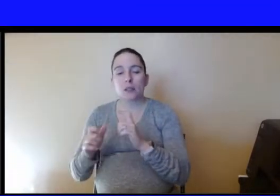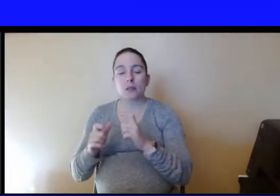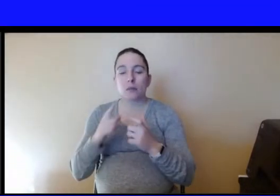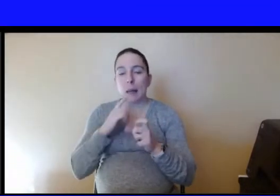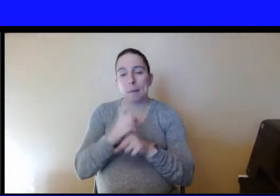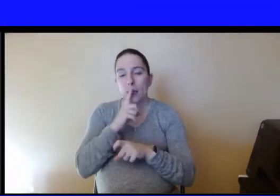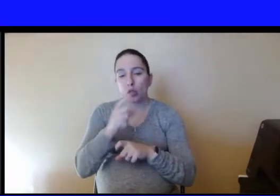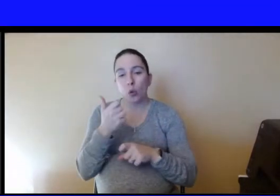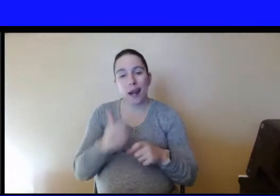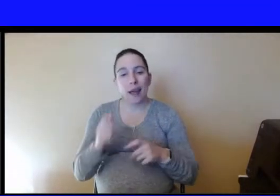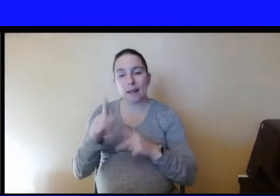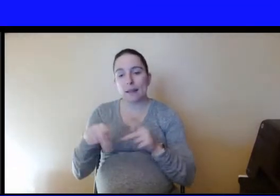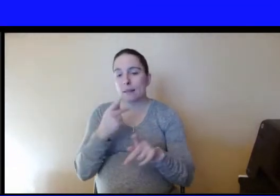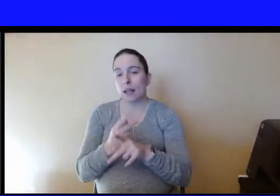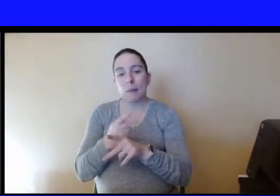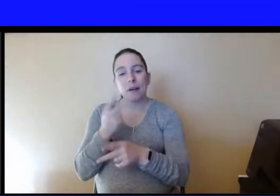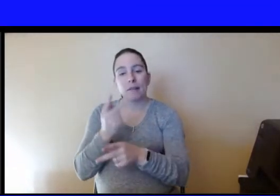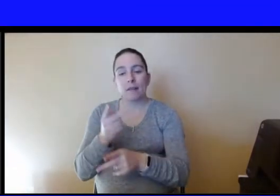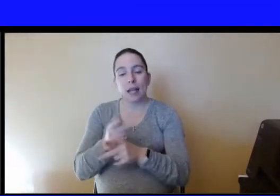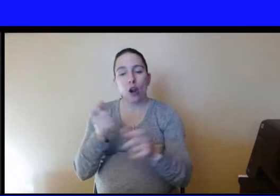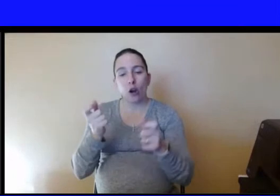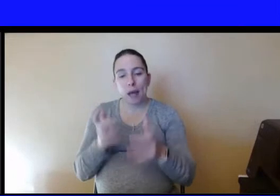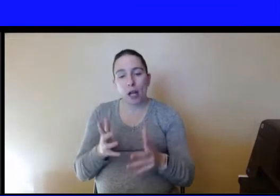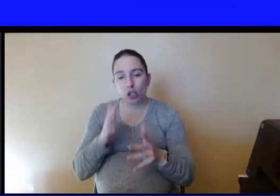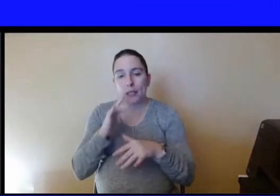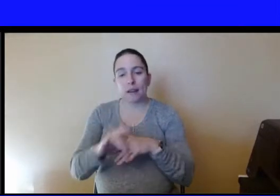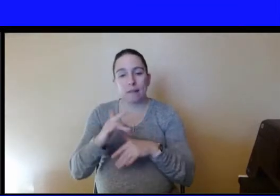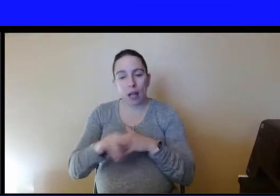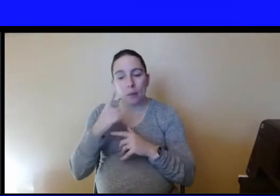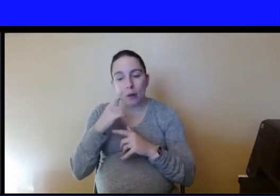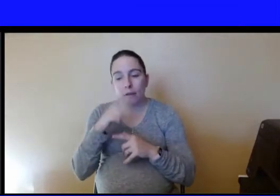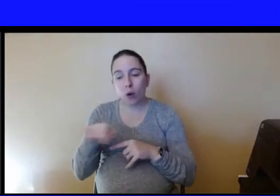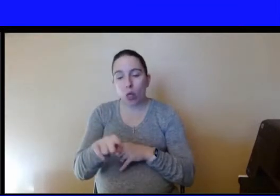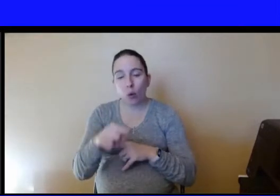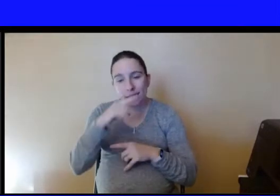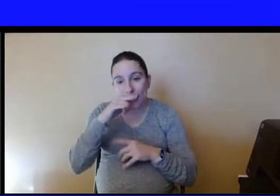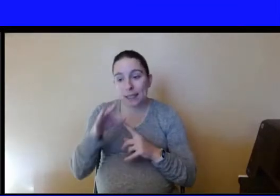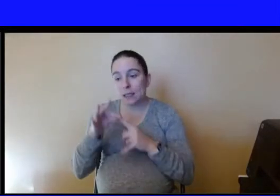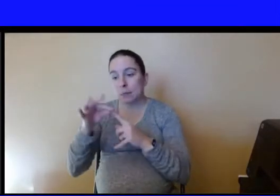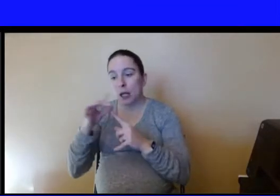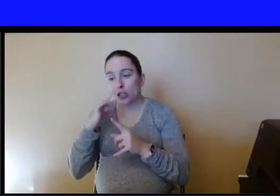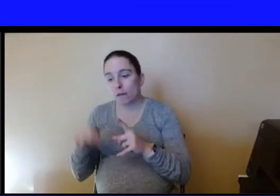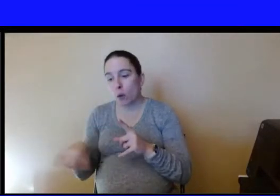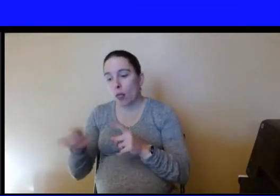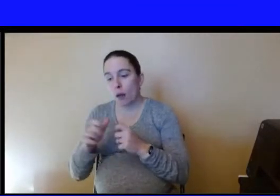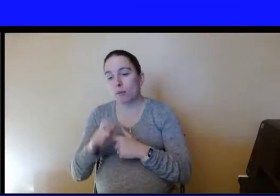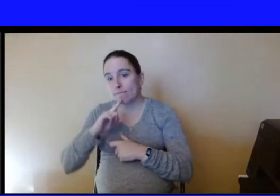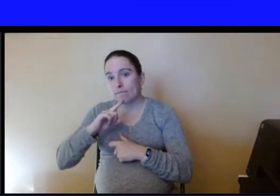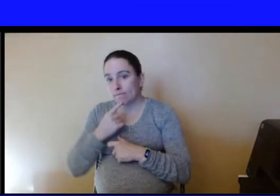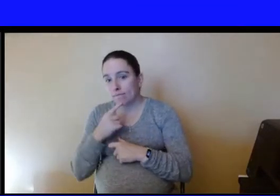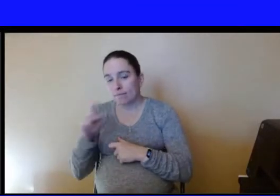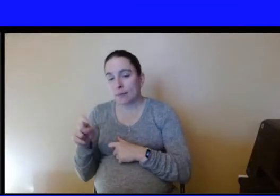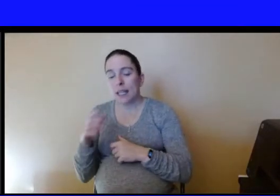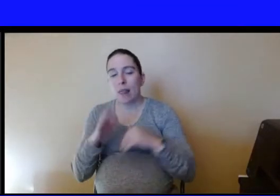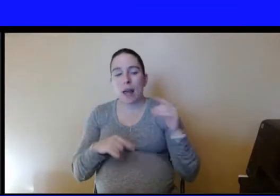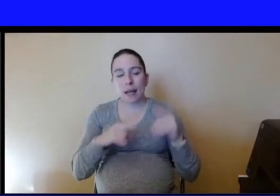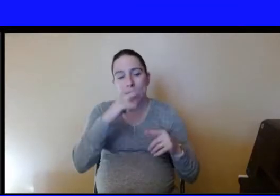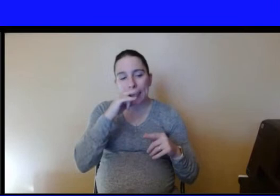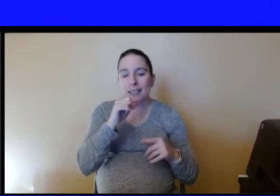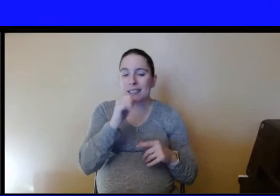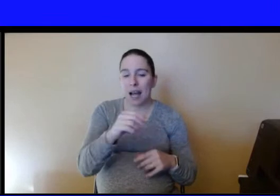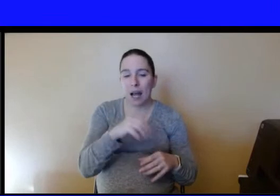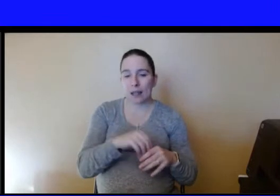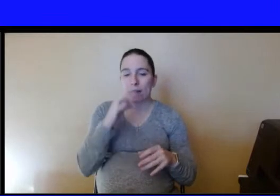the managed care system. I have to say there was concern around this transition. A lot of the